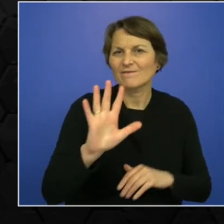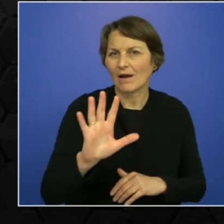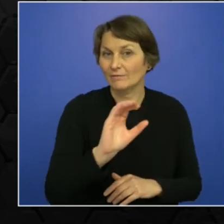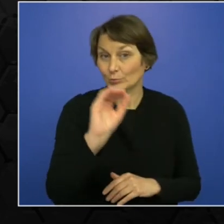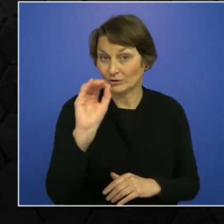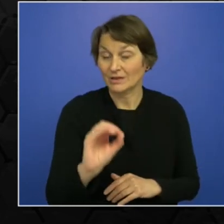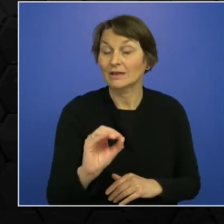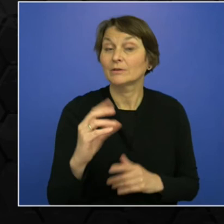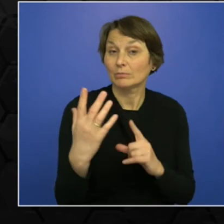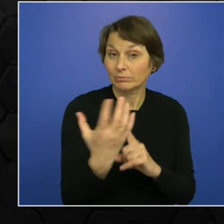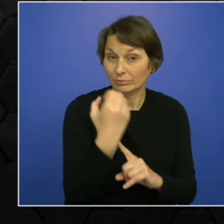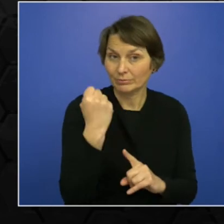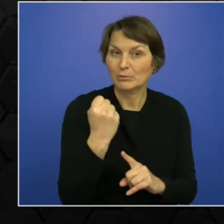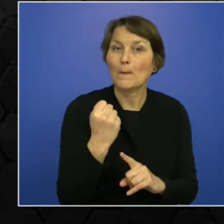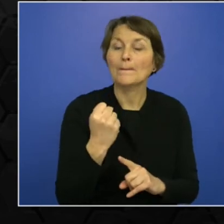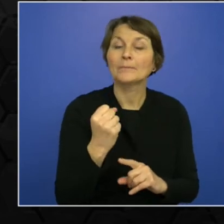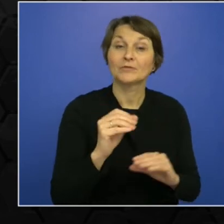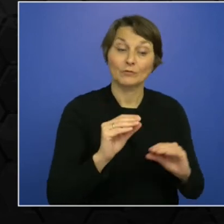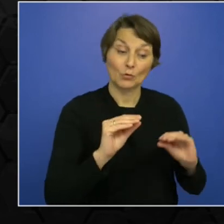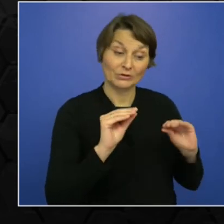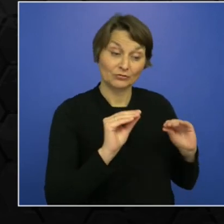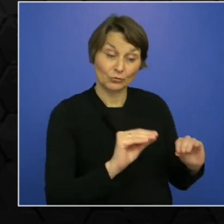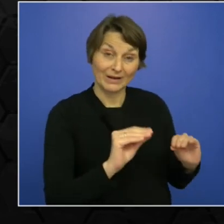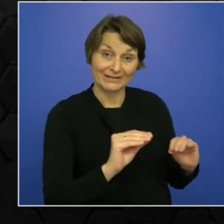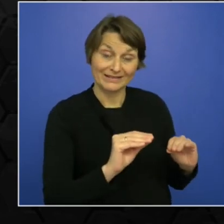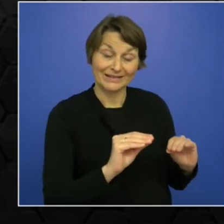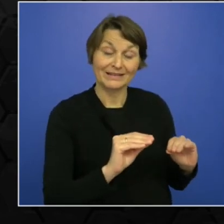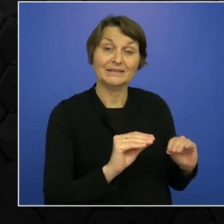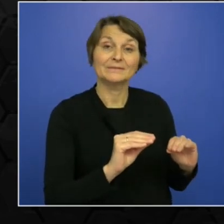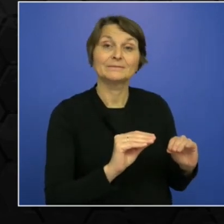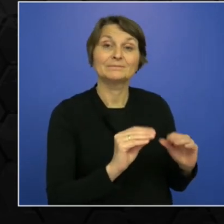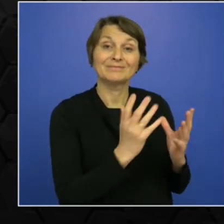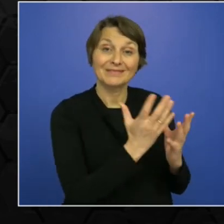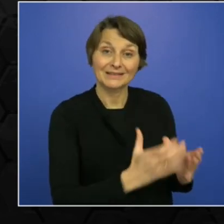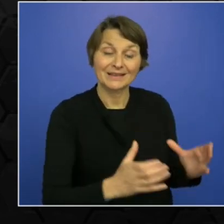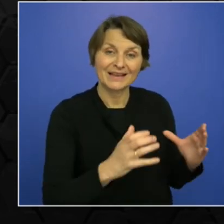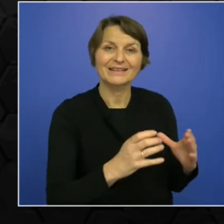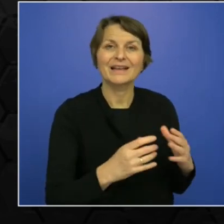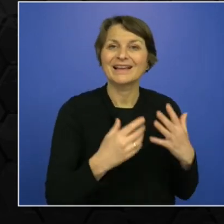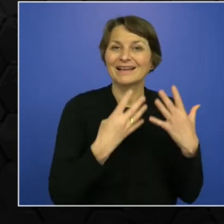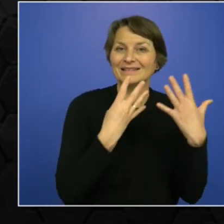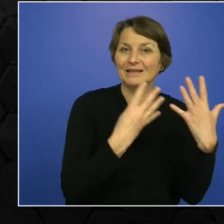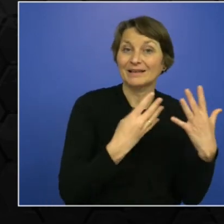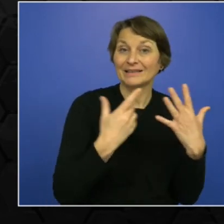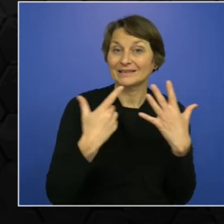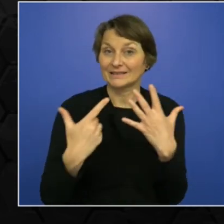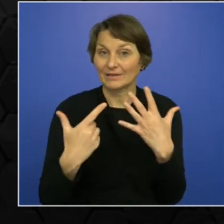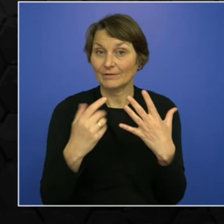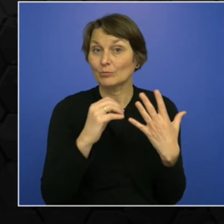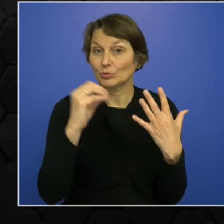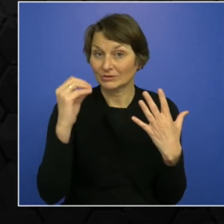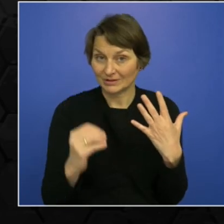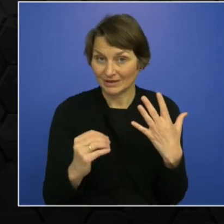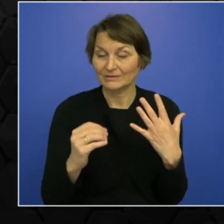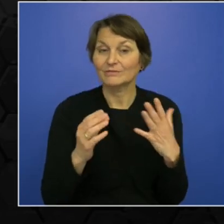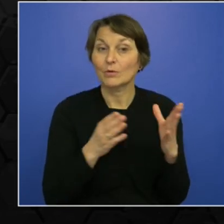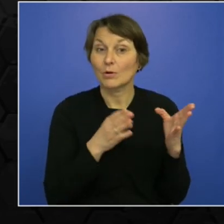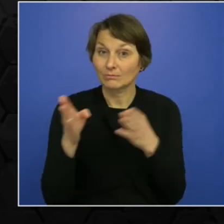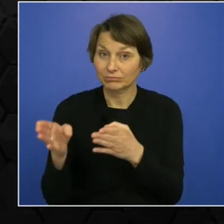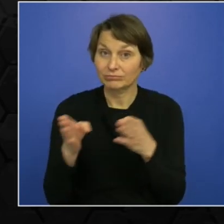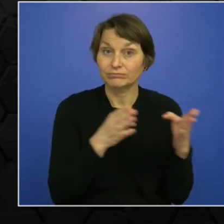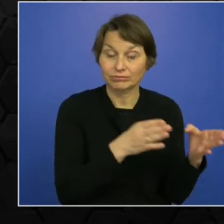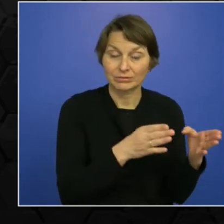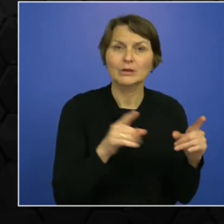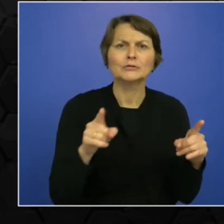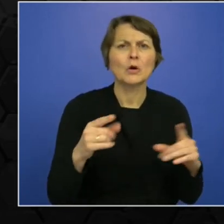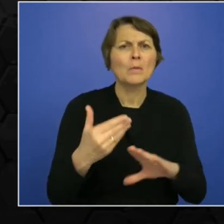for the training data and around 97% for the test data, which was way better than the neural